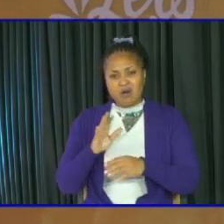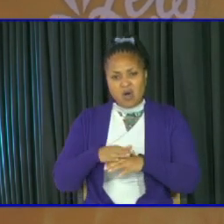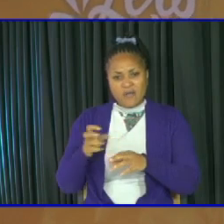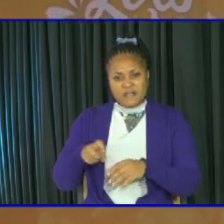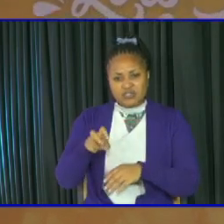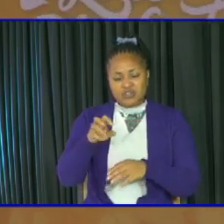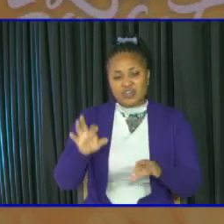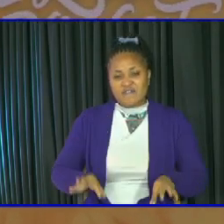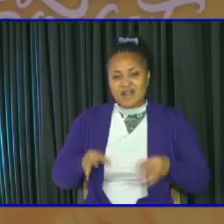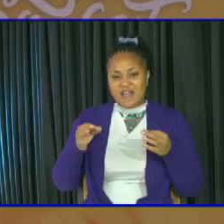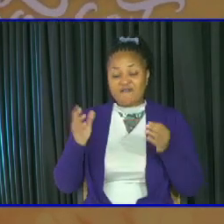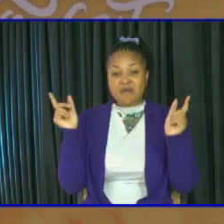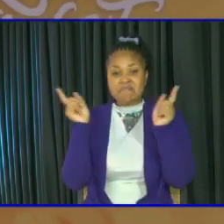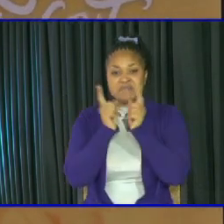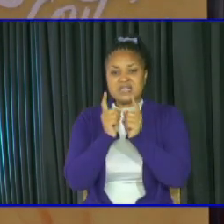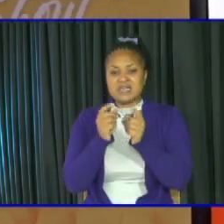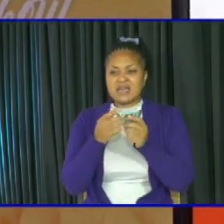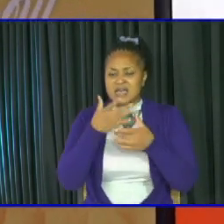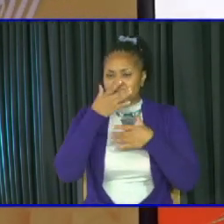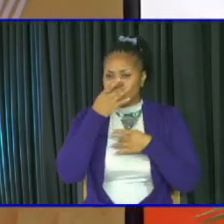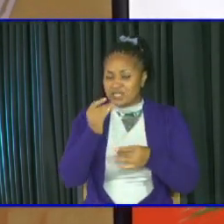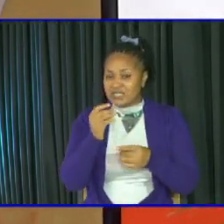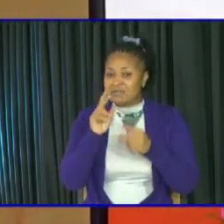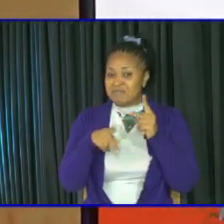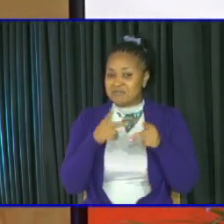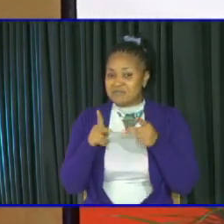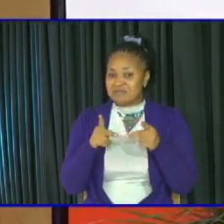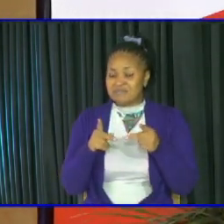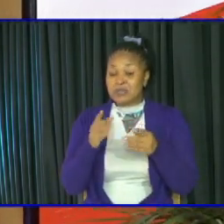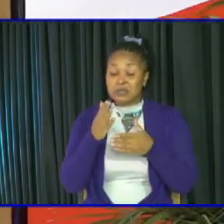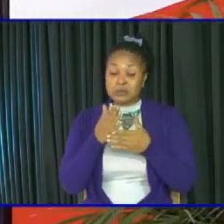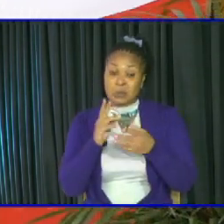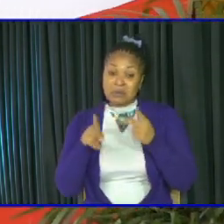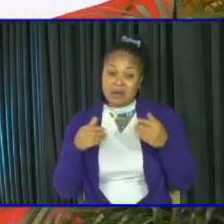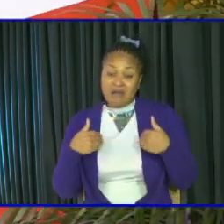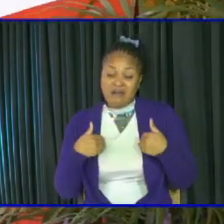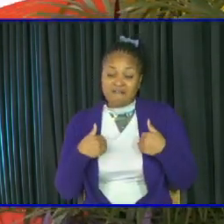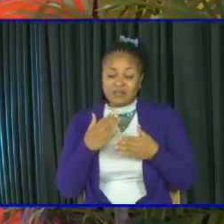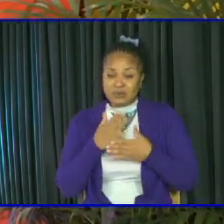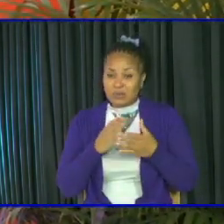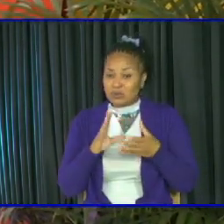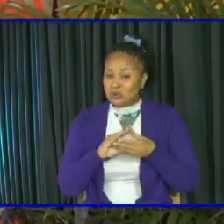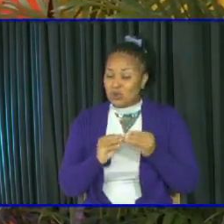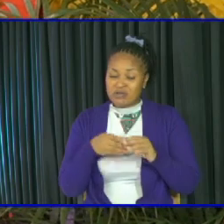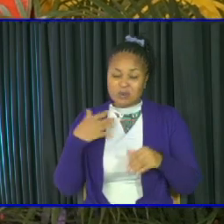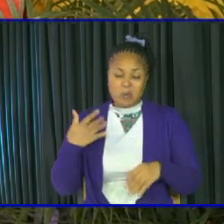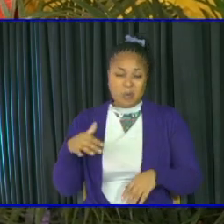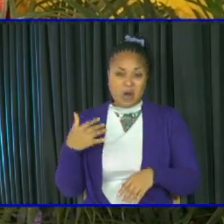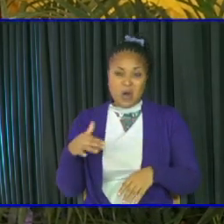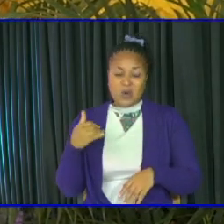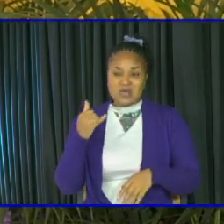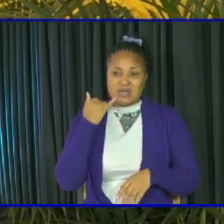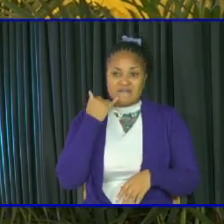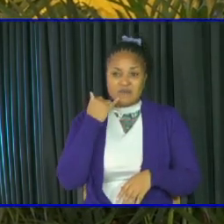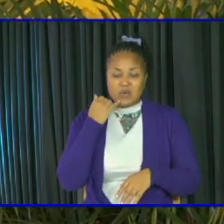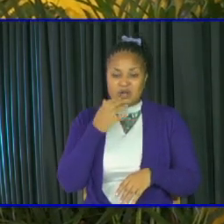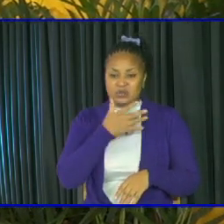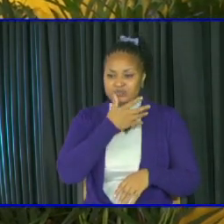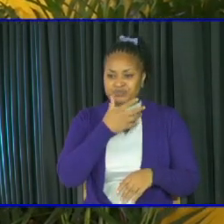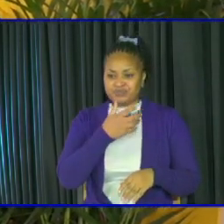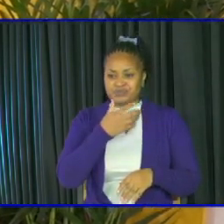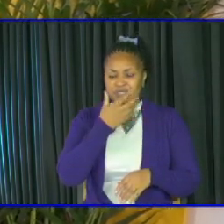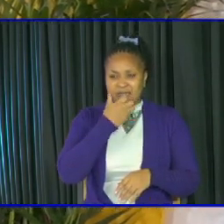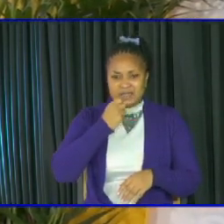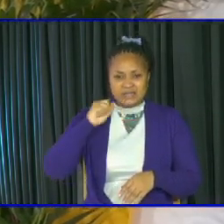interesting people. And some interesting people have some stories which, if you were to take away the smiles you see on their